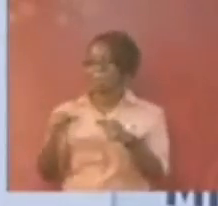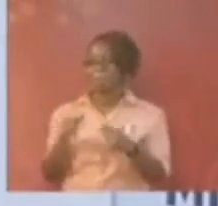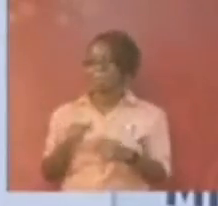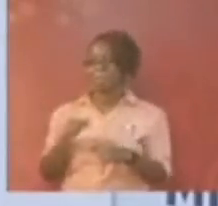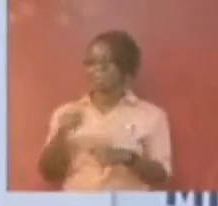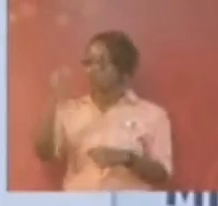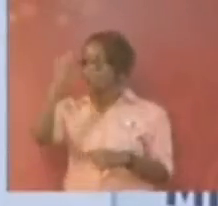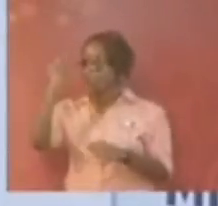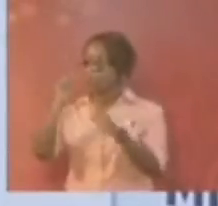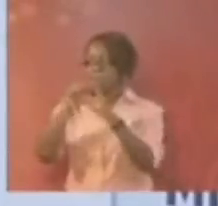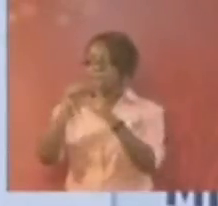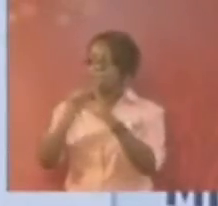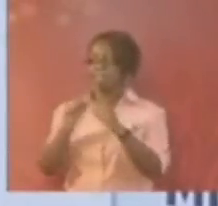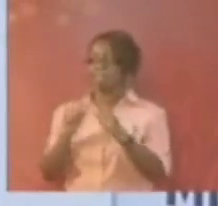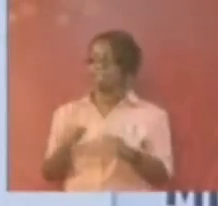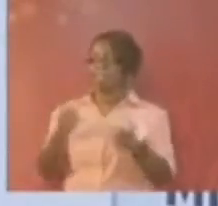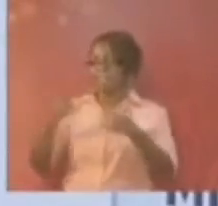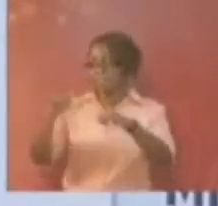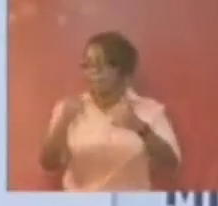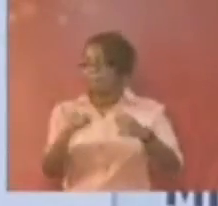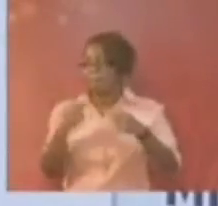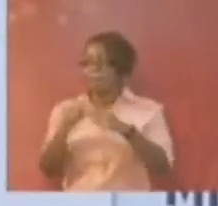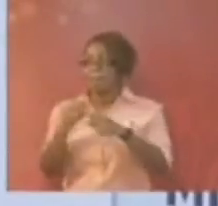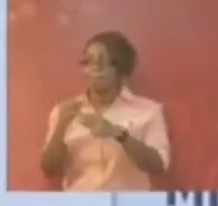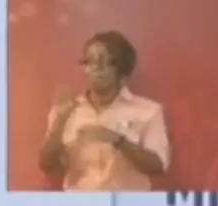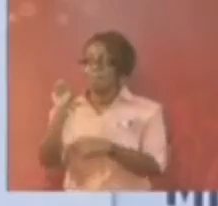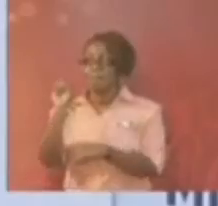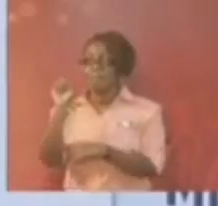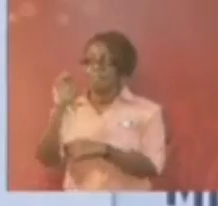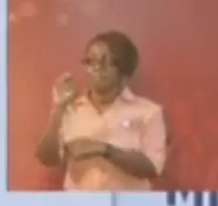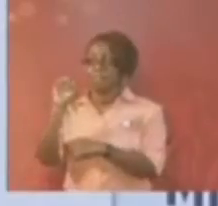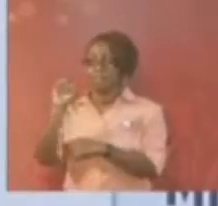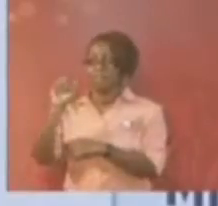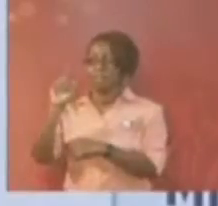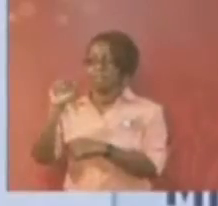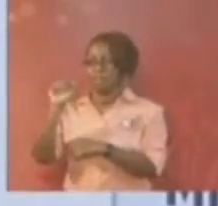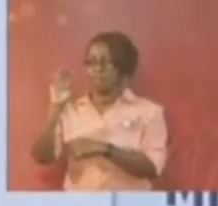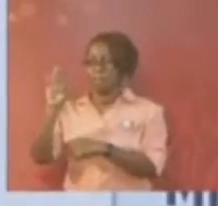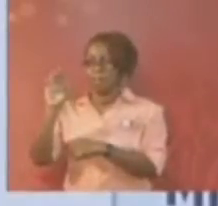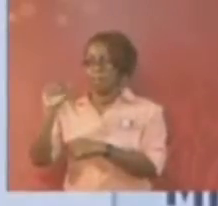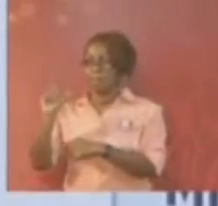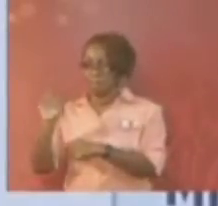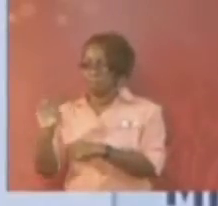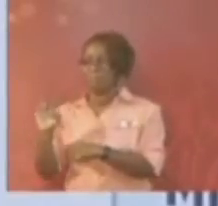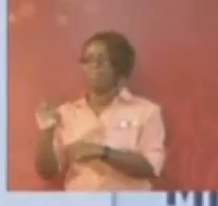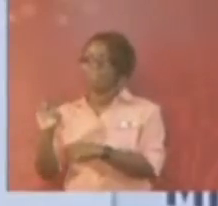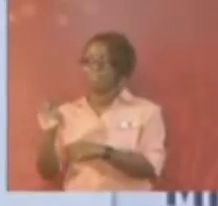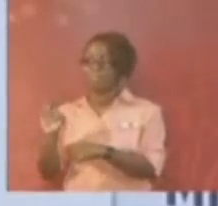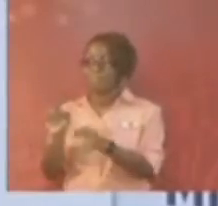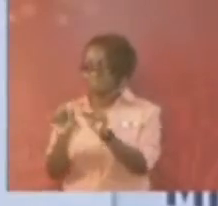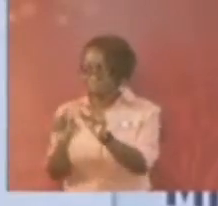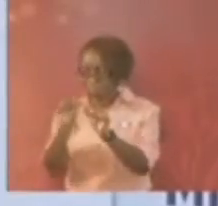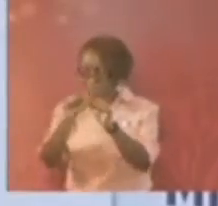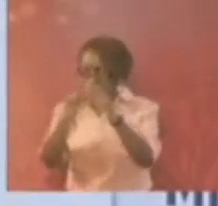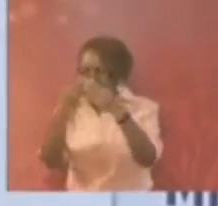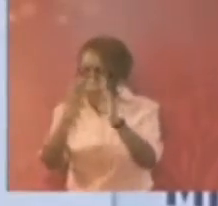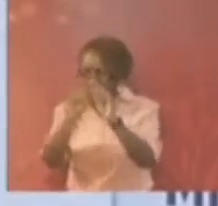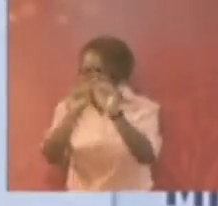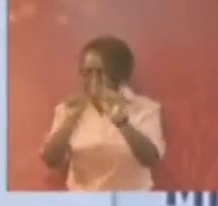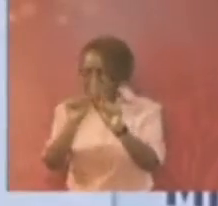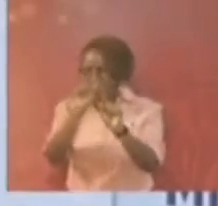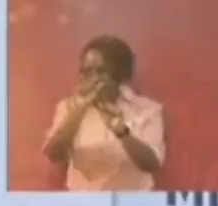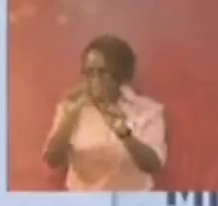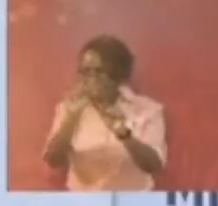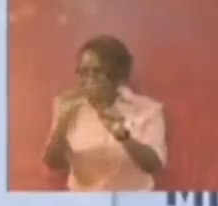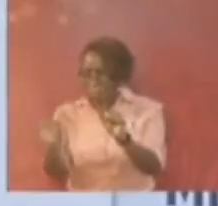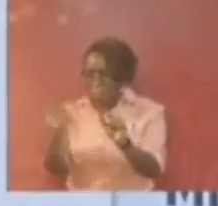almost didn't sleep the night I discovered it because I ended up playing for much too long. But, there are virtual games out there now that we